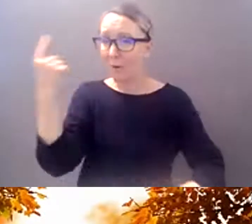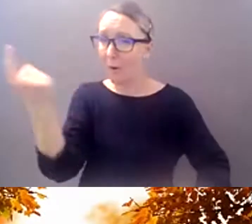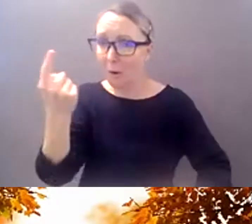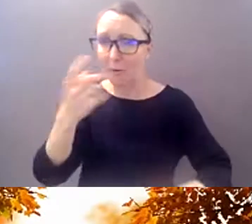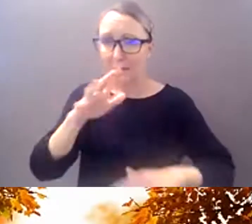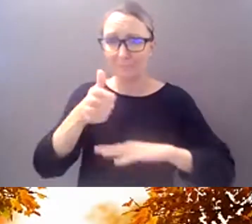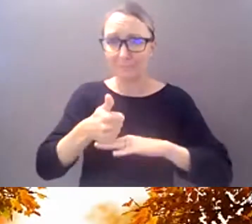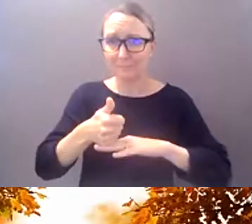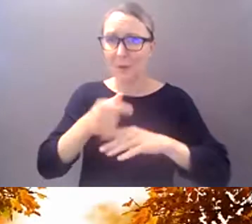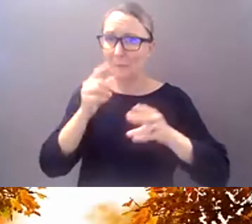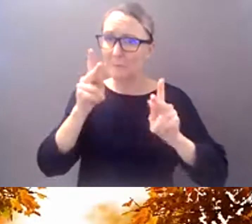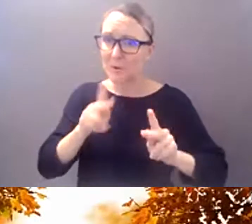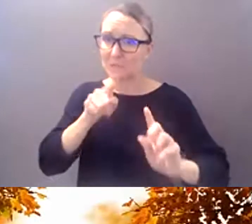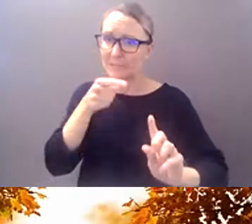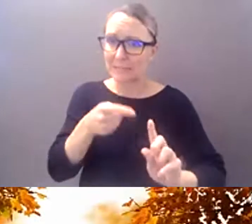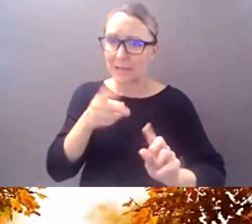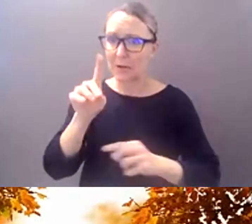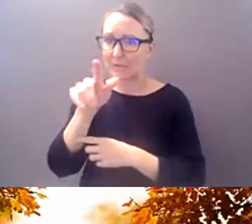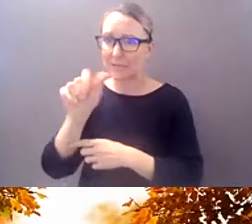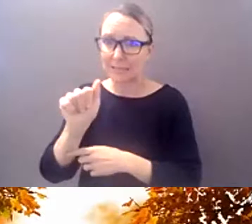create person-centered, data-driven, and